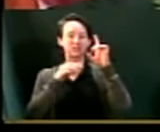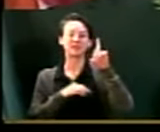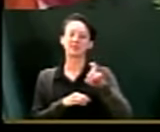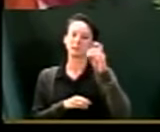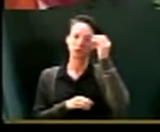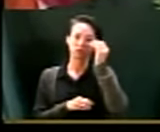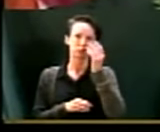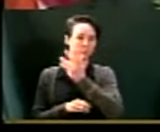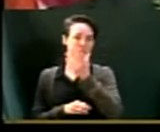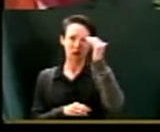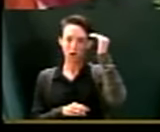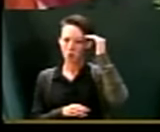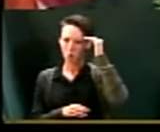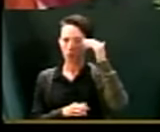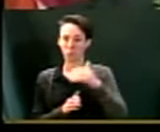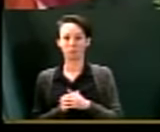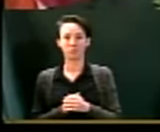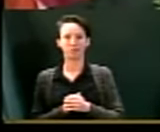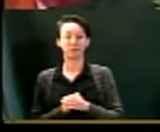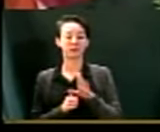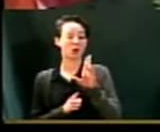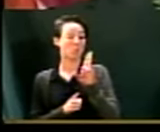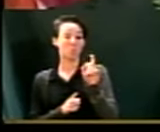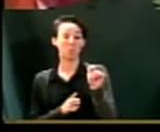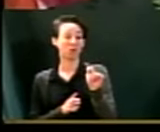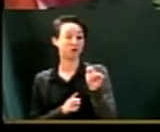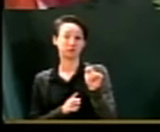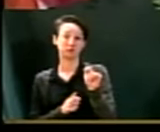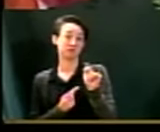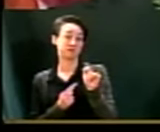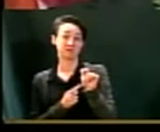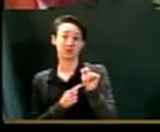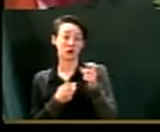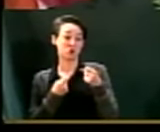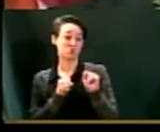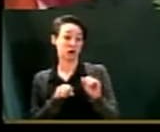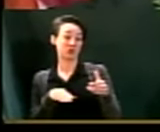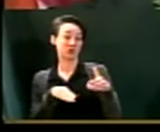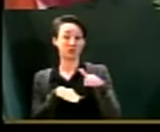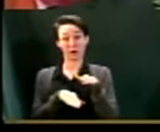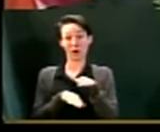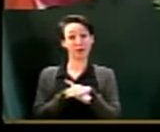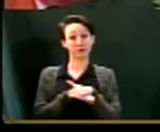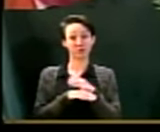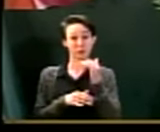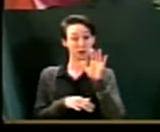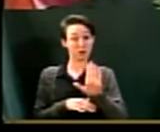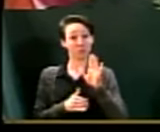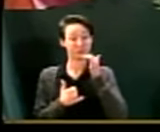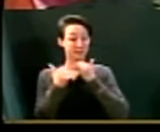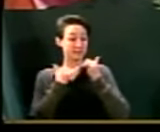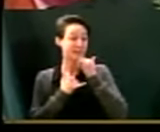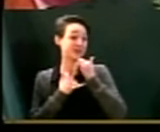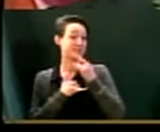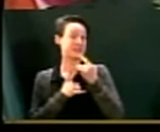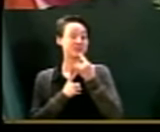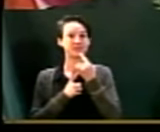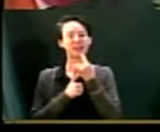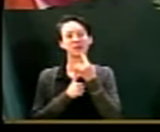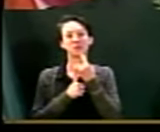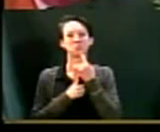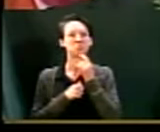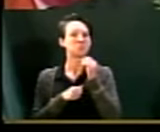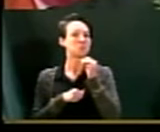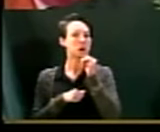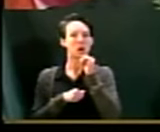But in an award-winning display of butt covering, the Tennessee Department of Education announced that there would no longer be access